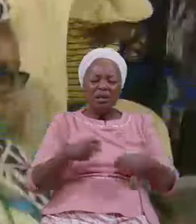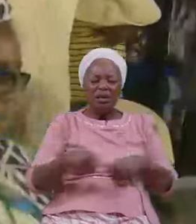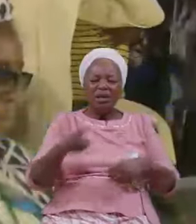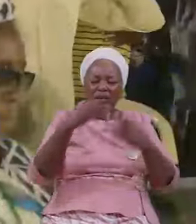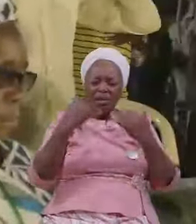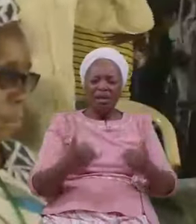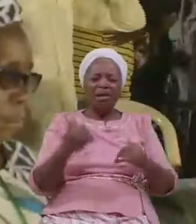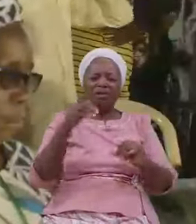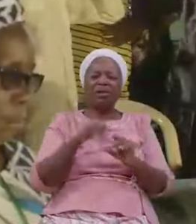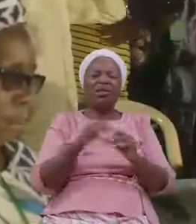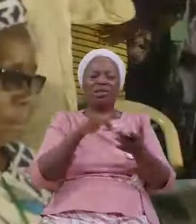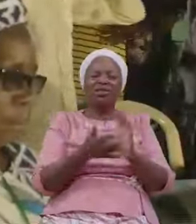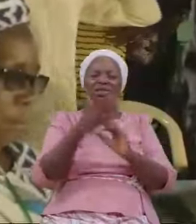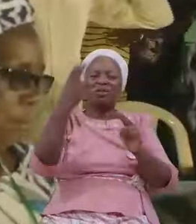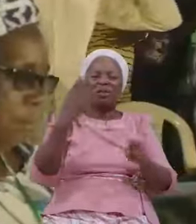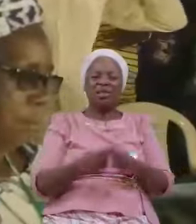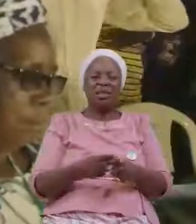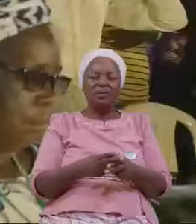Jesus' name.